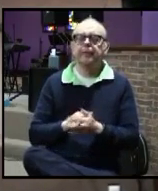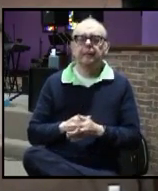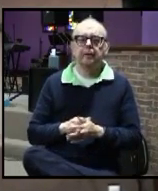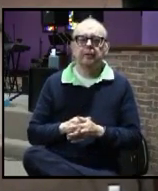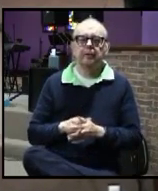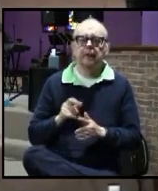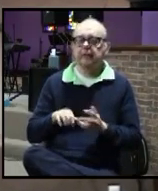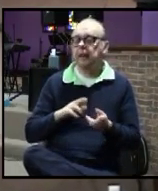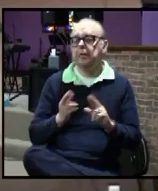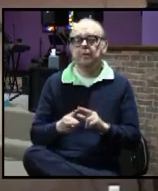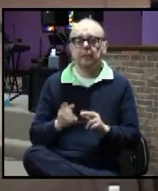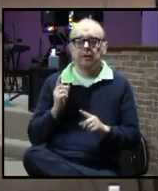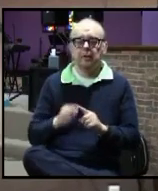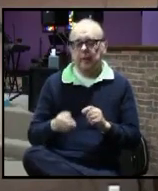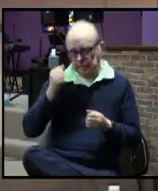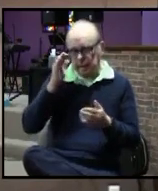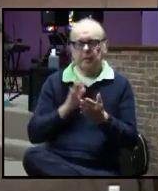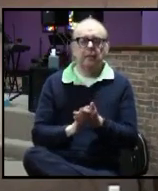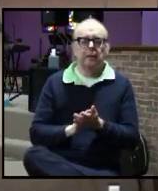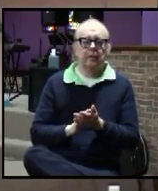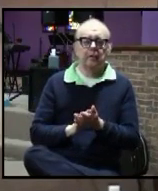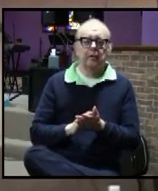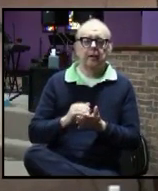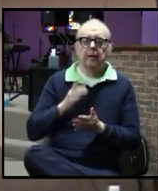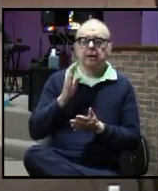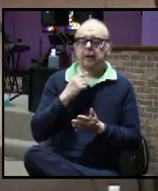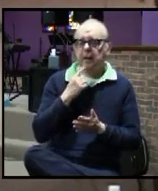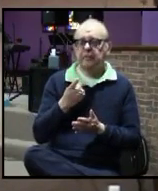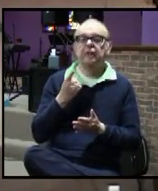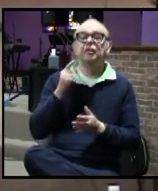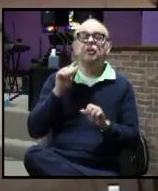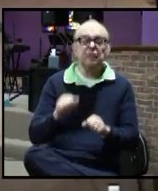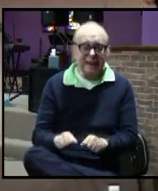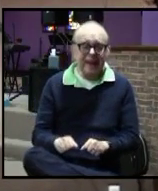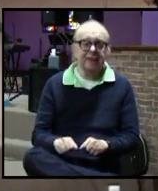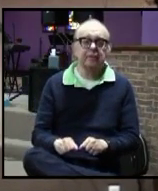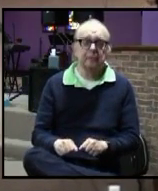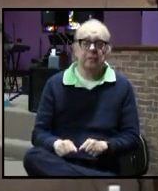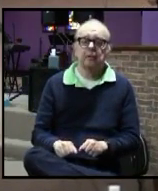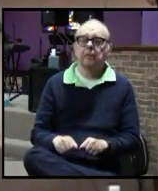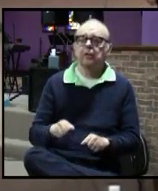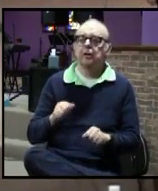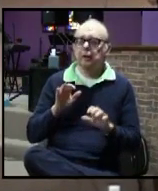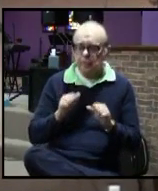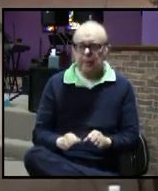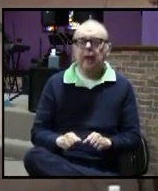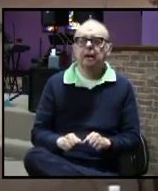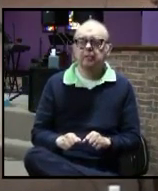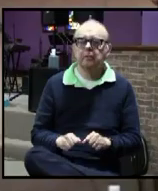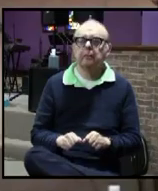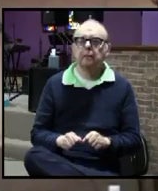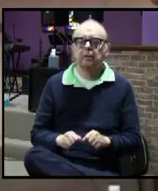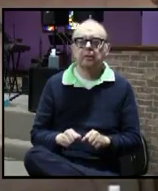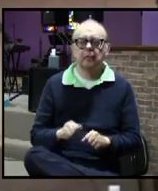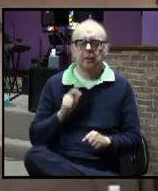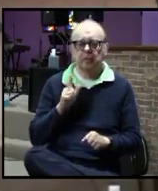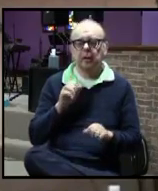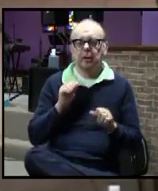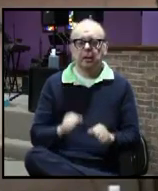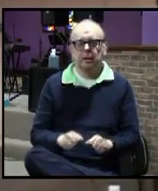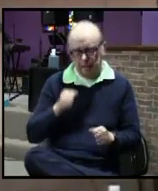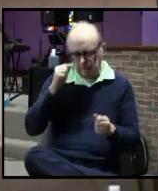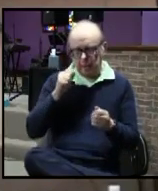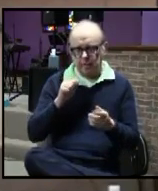can't. You can't repent. You can't believe. And here's what God says, you can. Amen. You can.